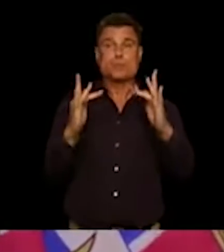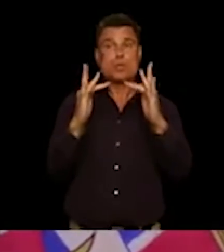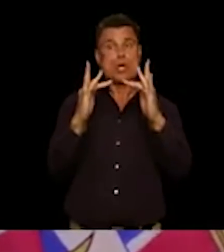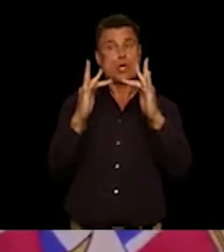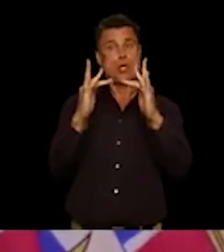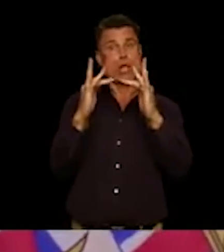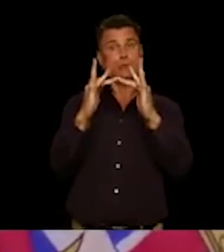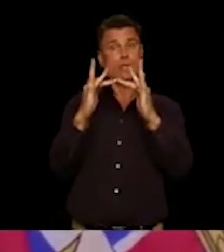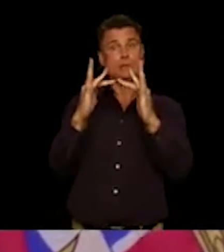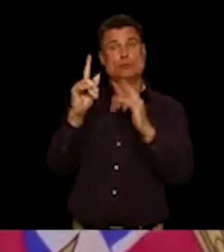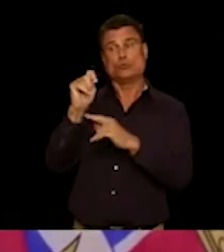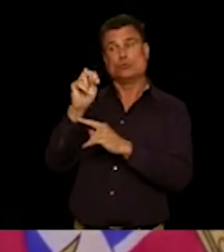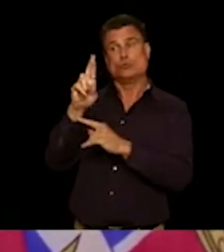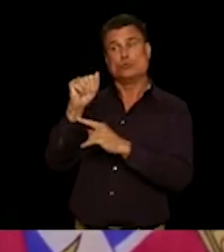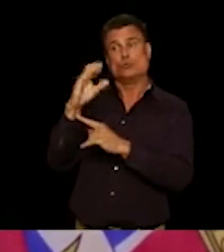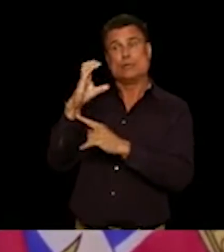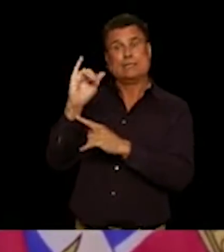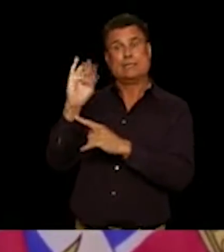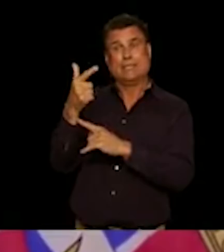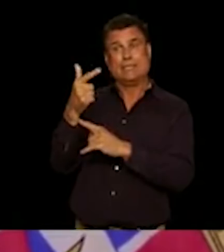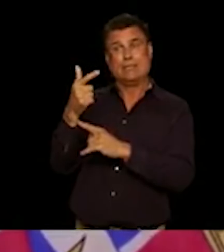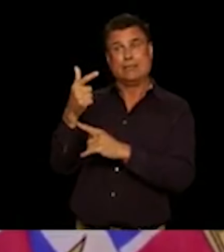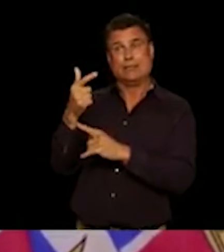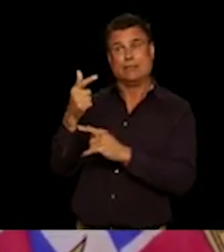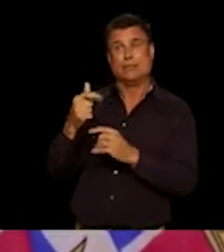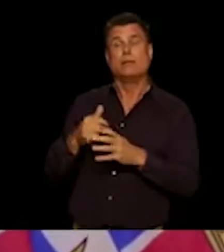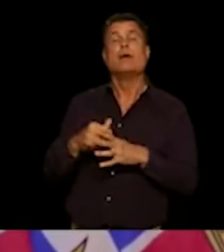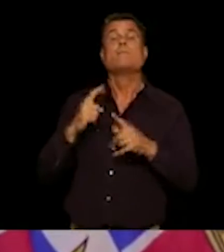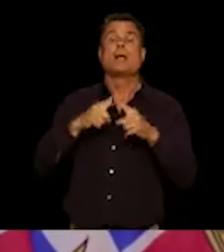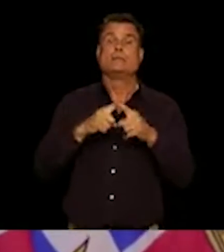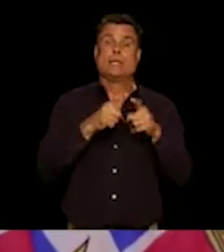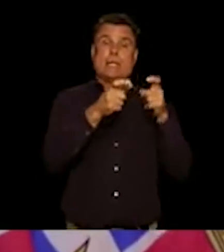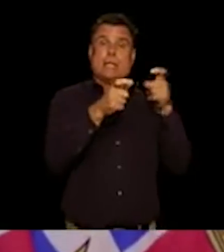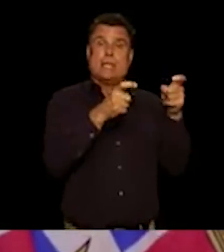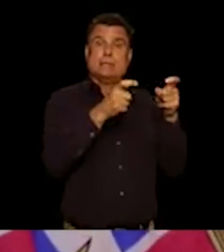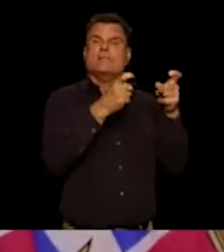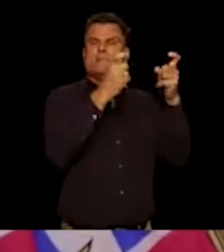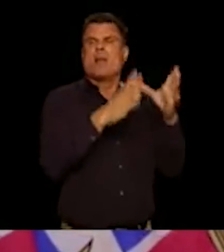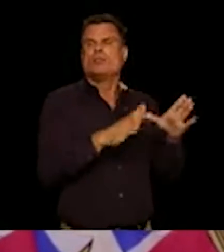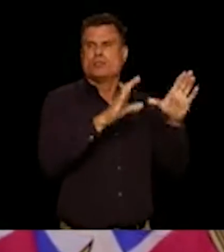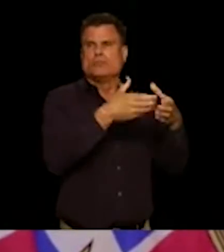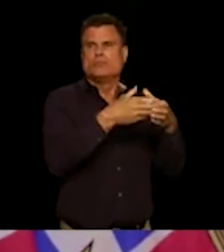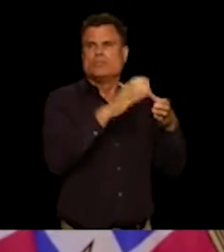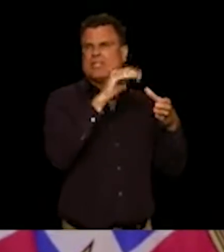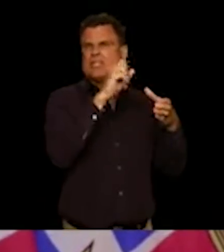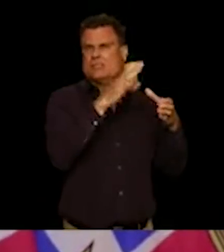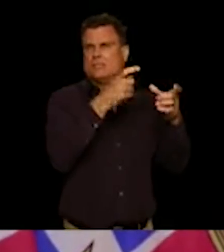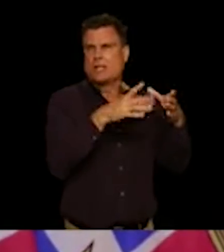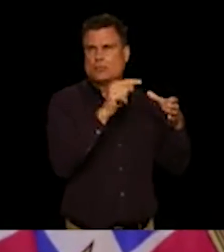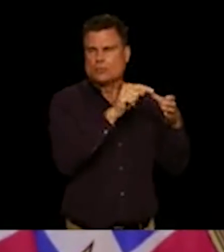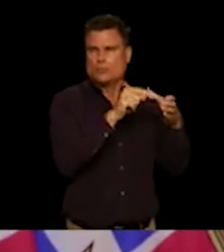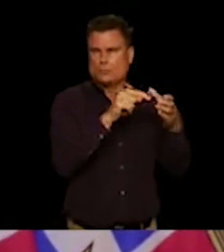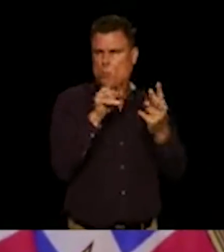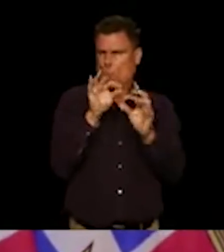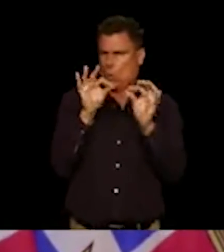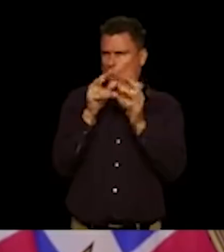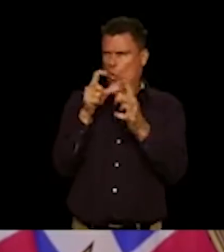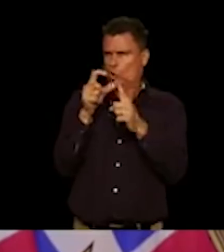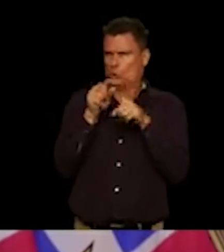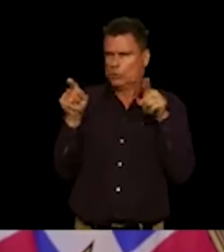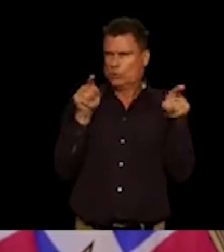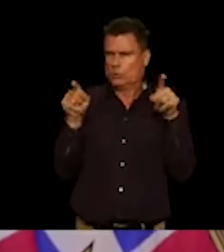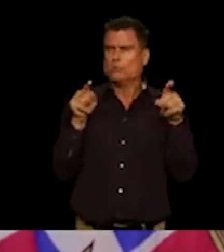Thank you very much. So contact tracing and case management are terms that have really come to light for many people in